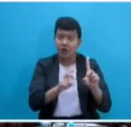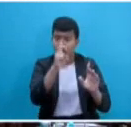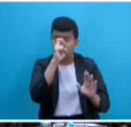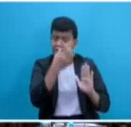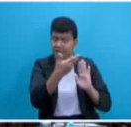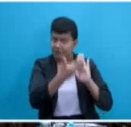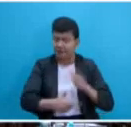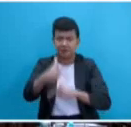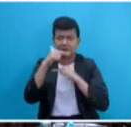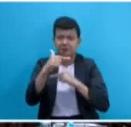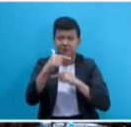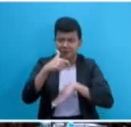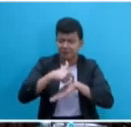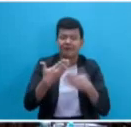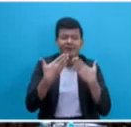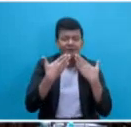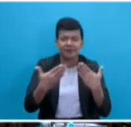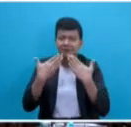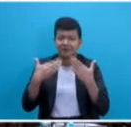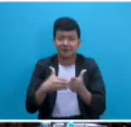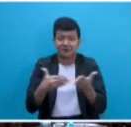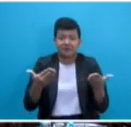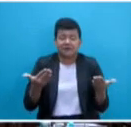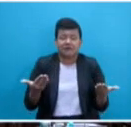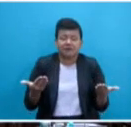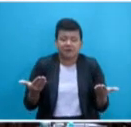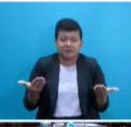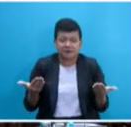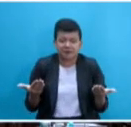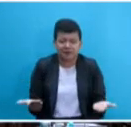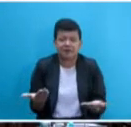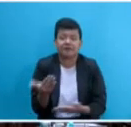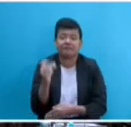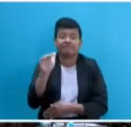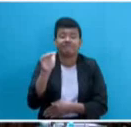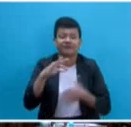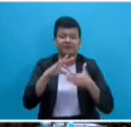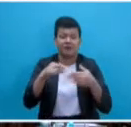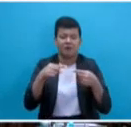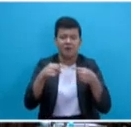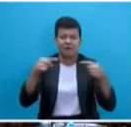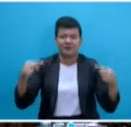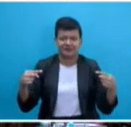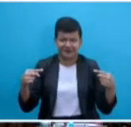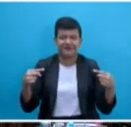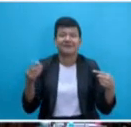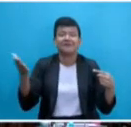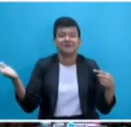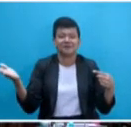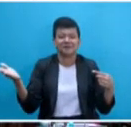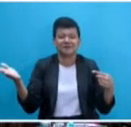Thank you, honourable members, and I now call upon the Leader of the Opposition, the Honourable